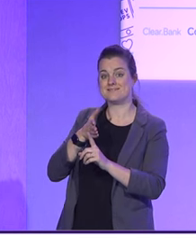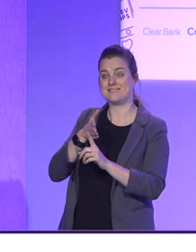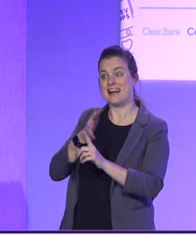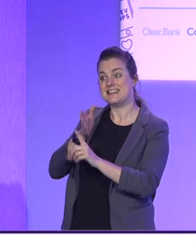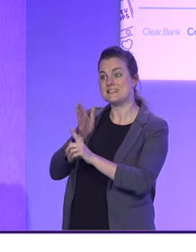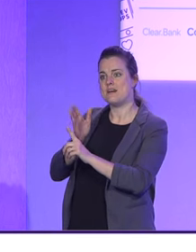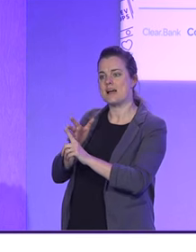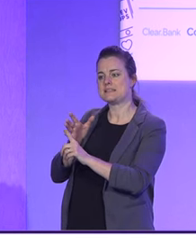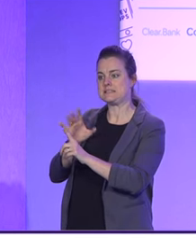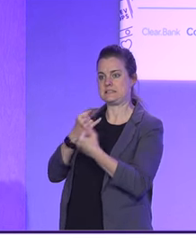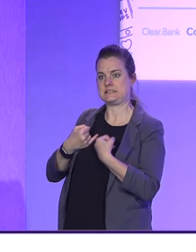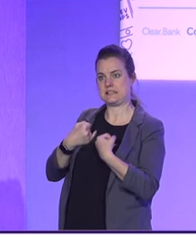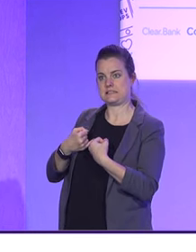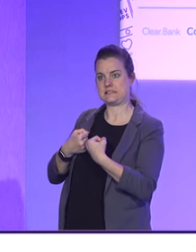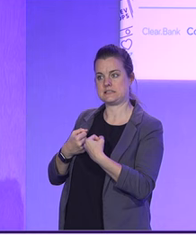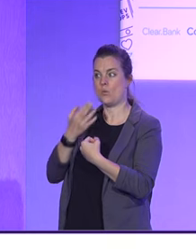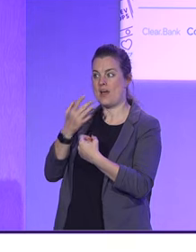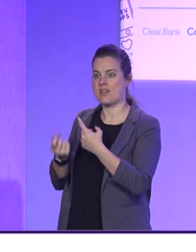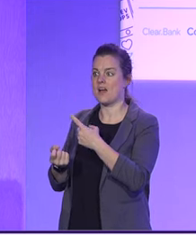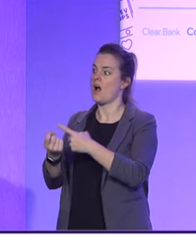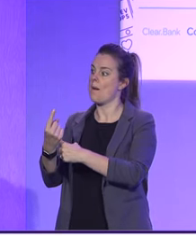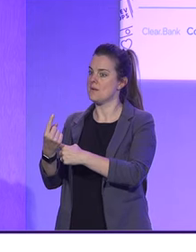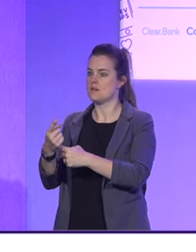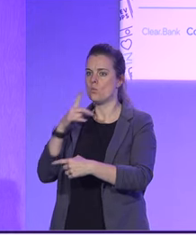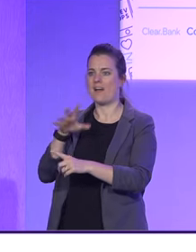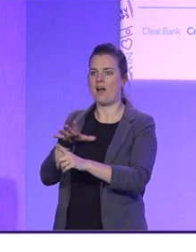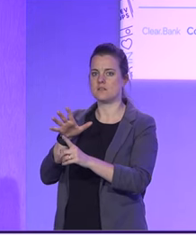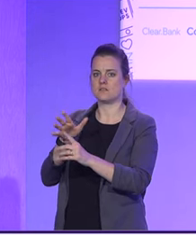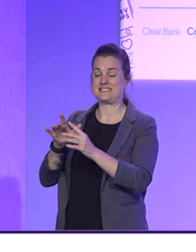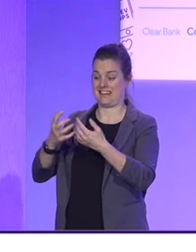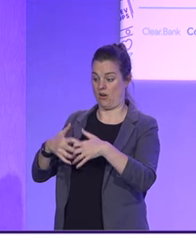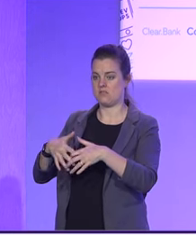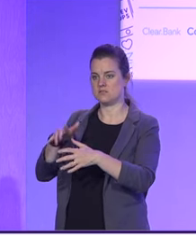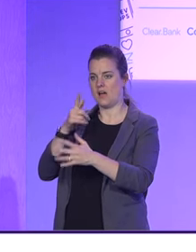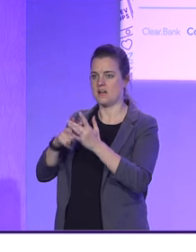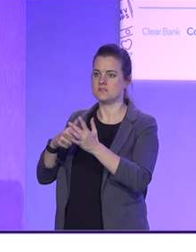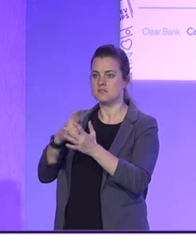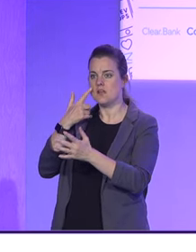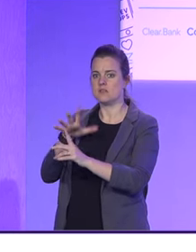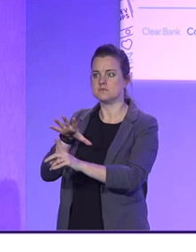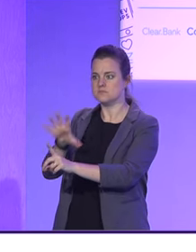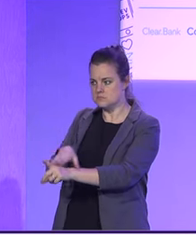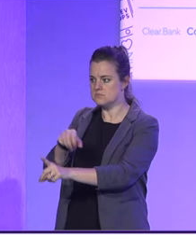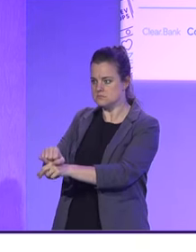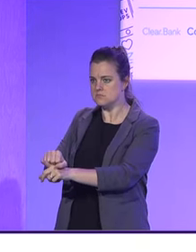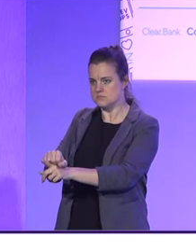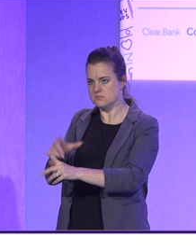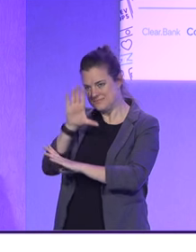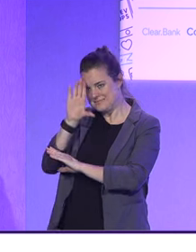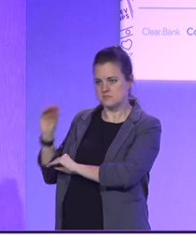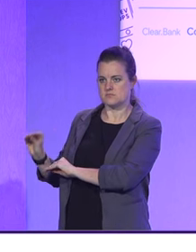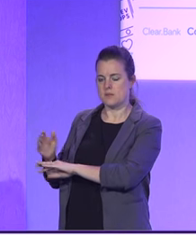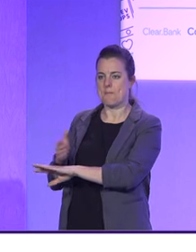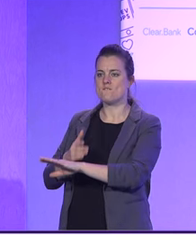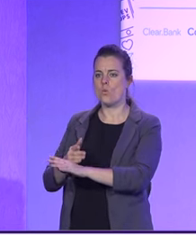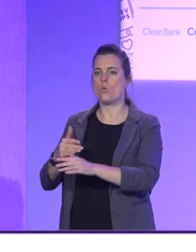in the crops. And well, these are very samples, okay? As I said. And well, now